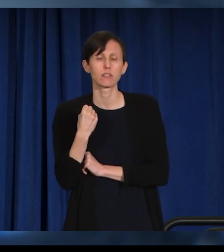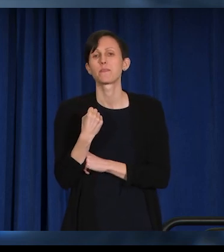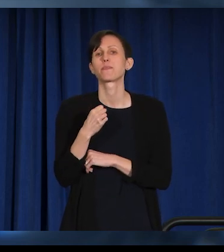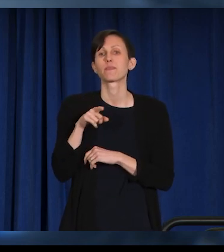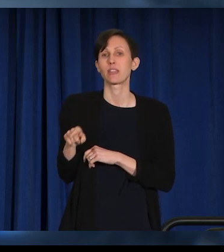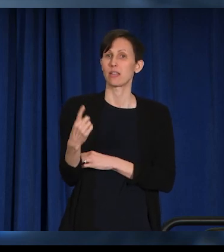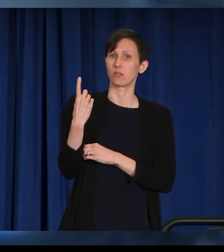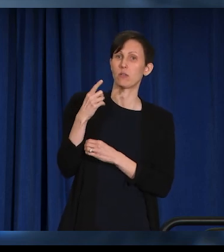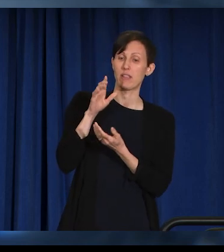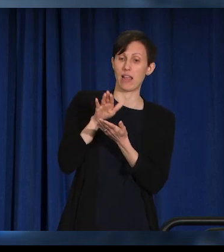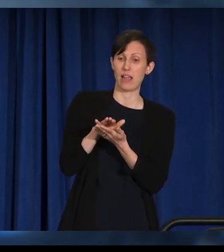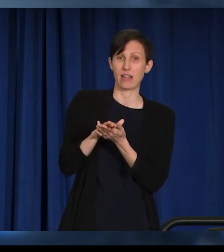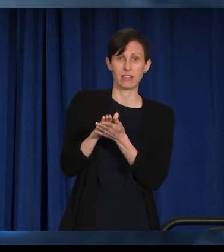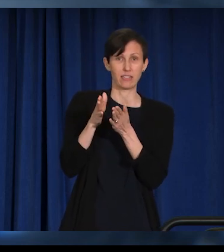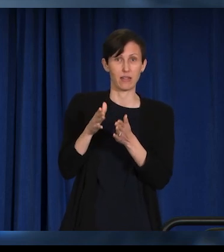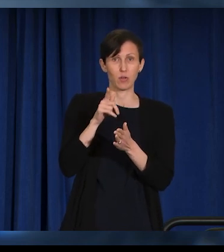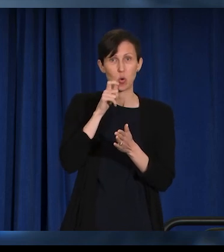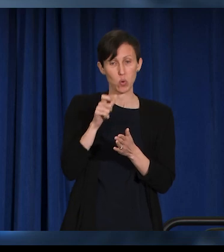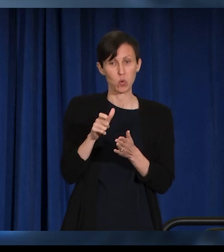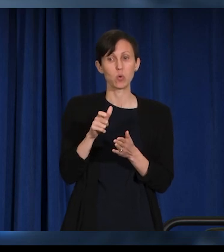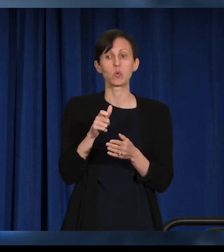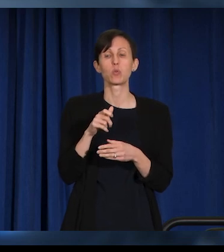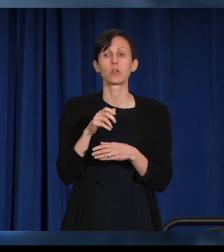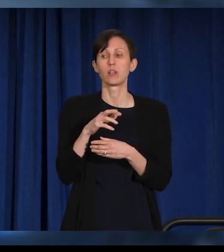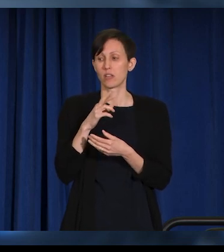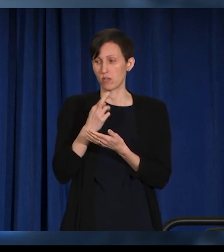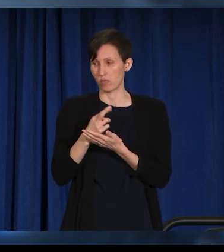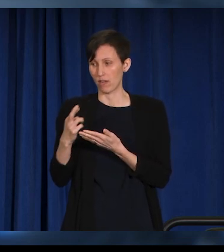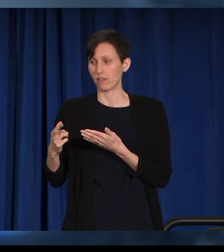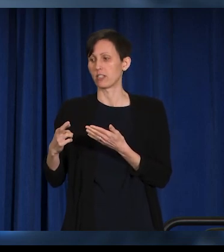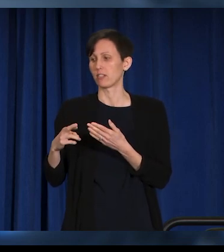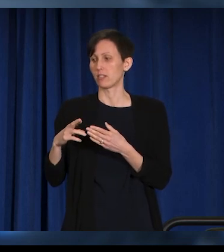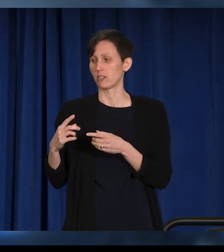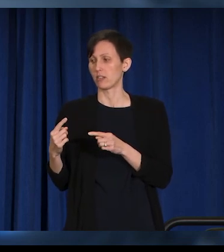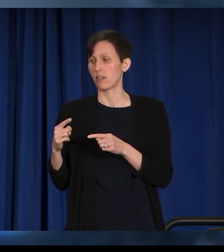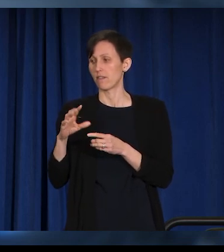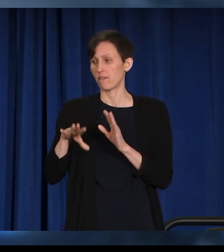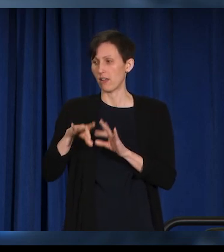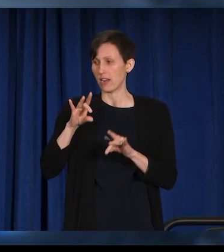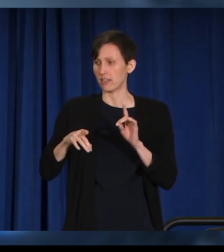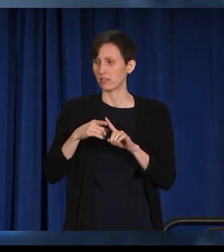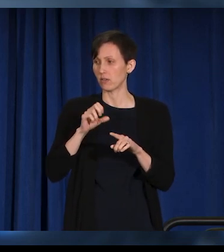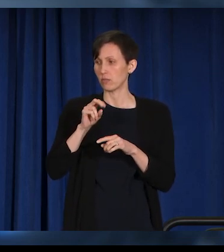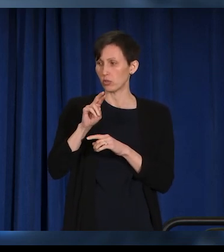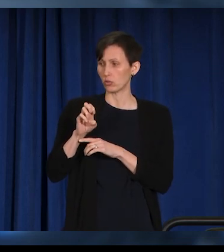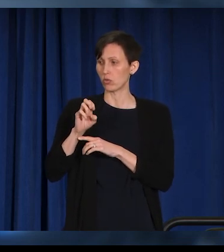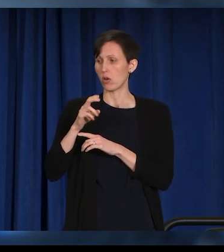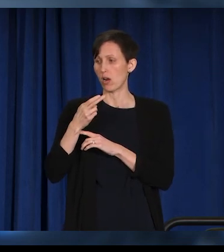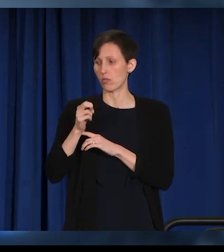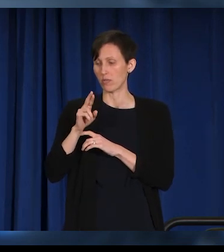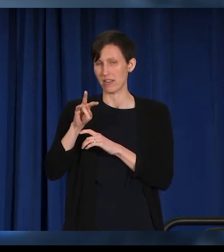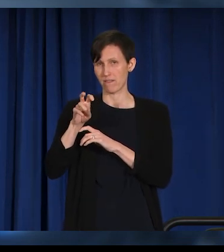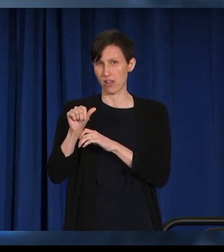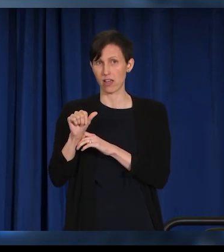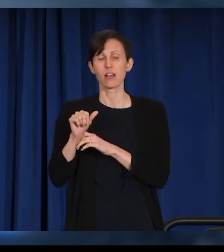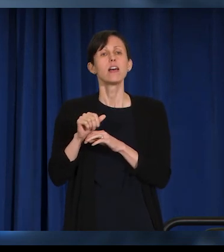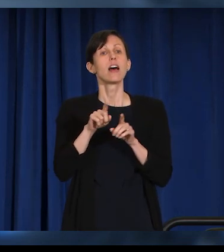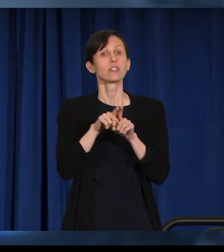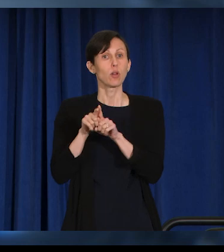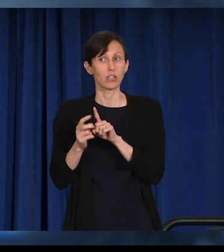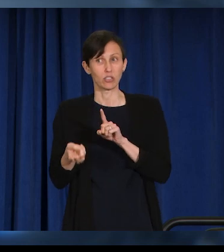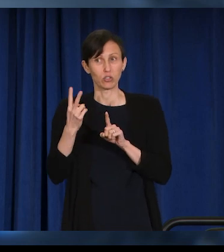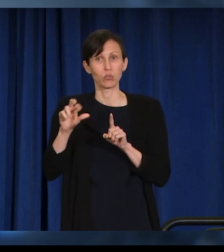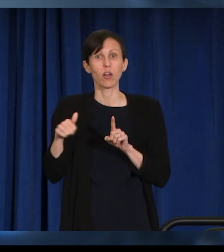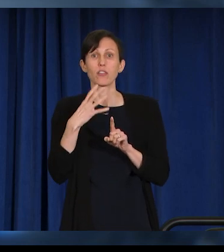He was one of the academics who referenced findings from Suhariva, along with the work of two of his Jewish colleagues, who I'm very intentionally going to